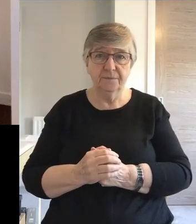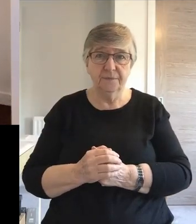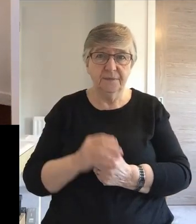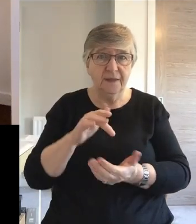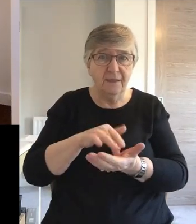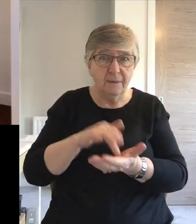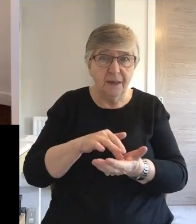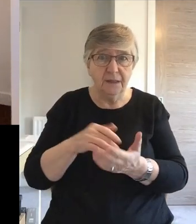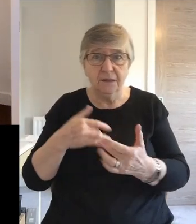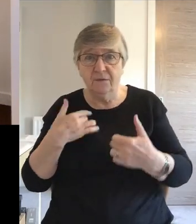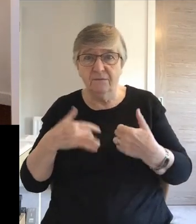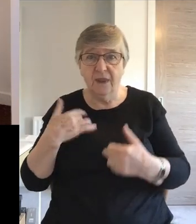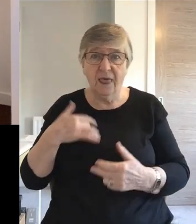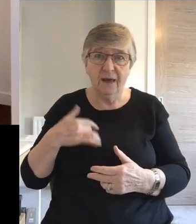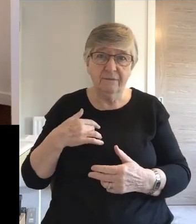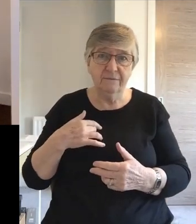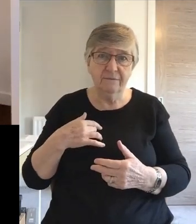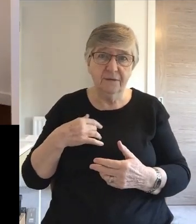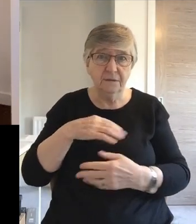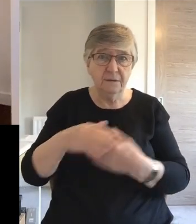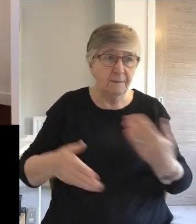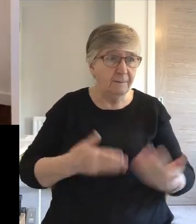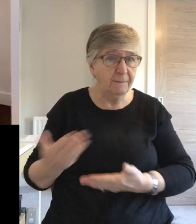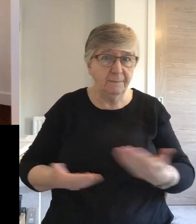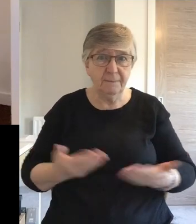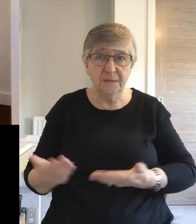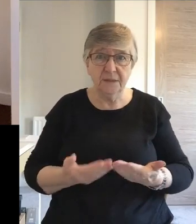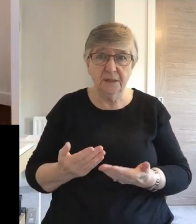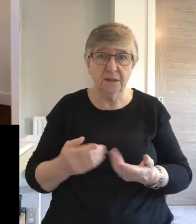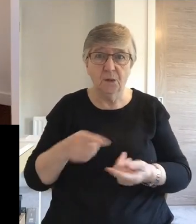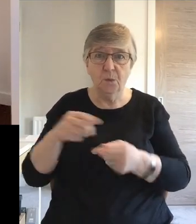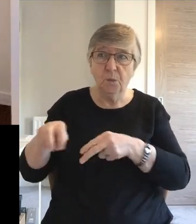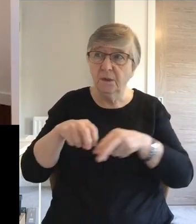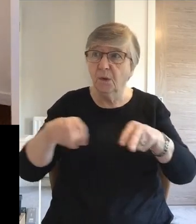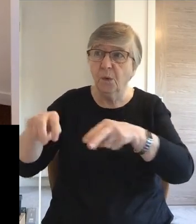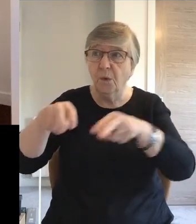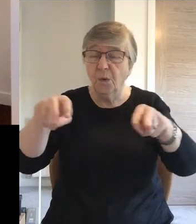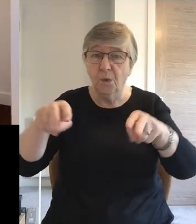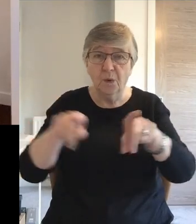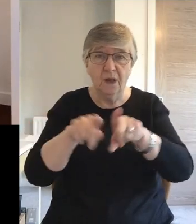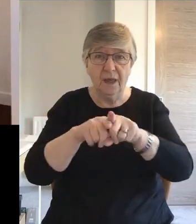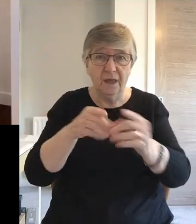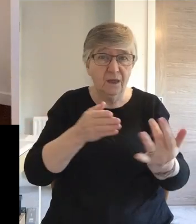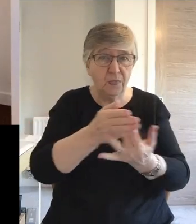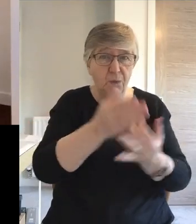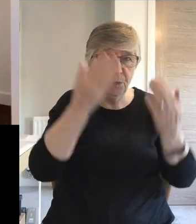In the midst of life, we find ourselves wandering in the darkness,